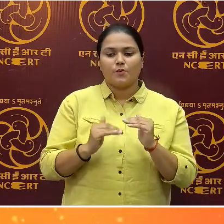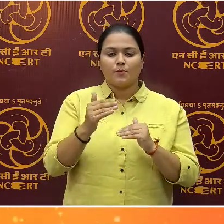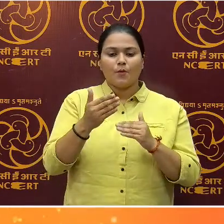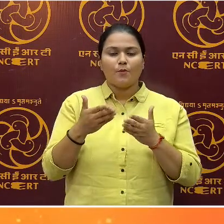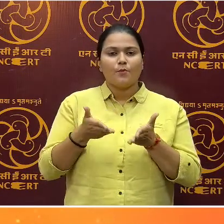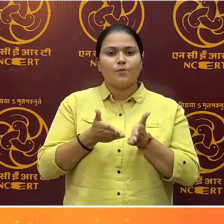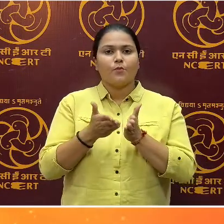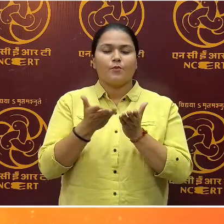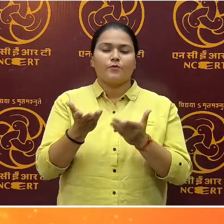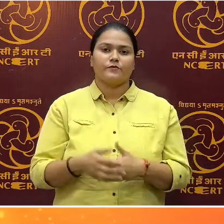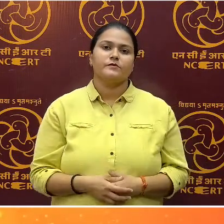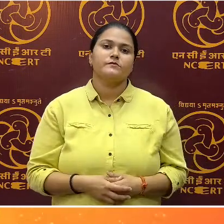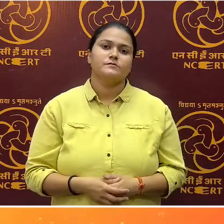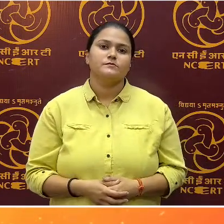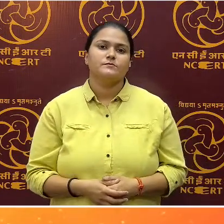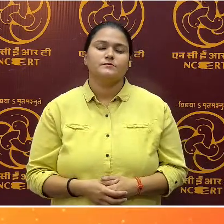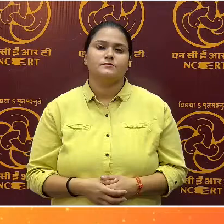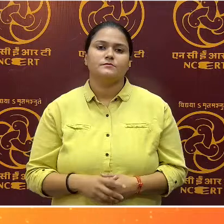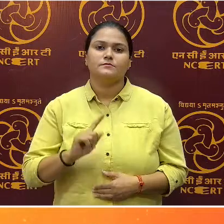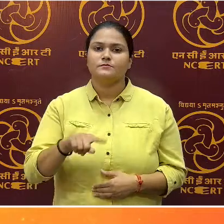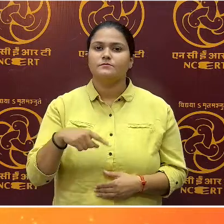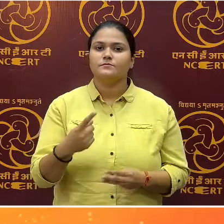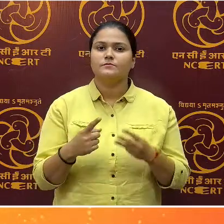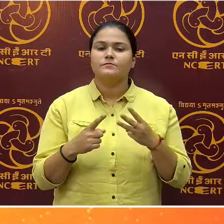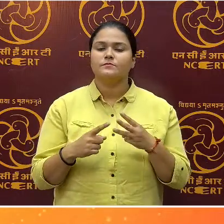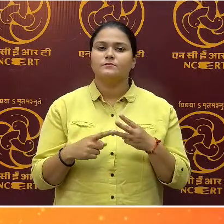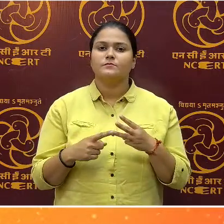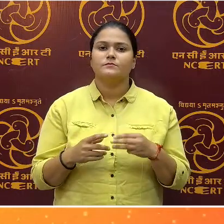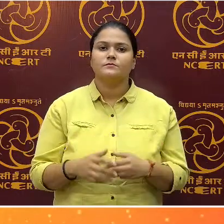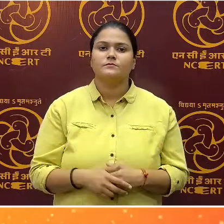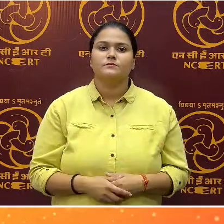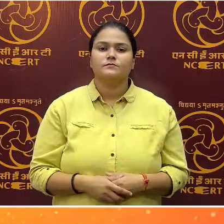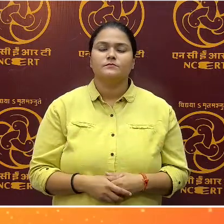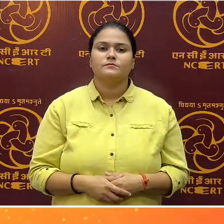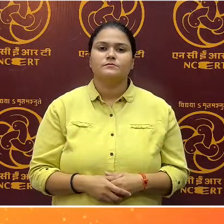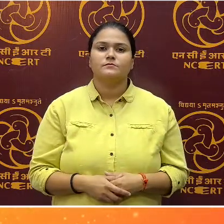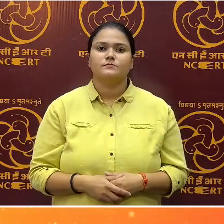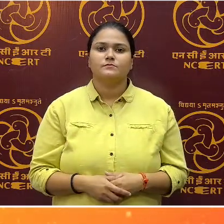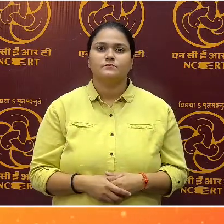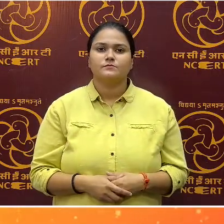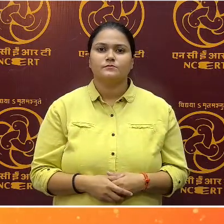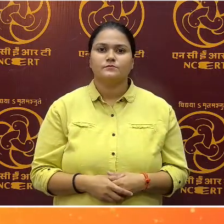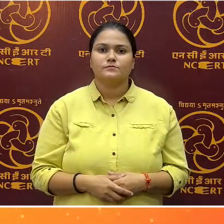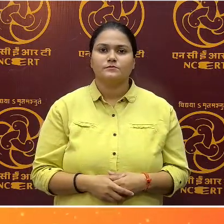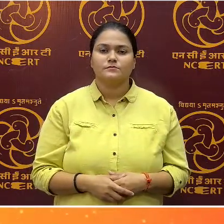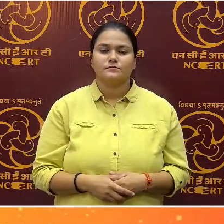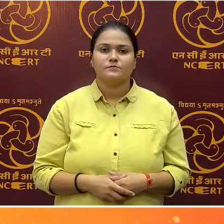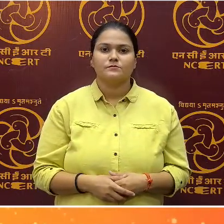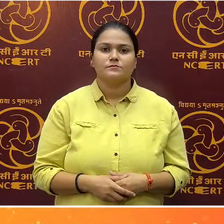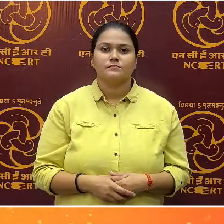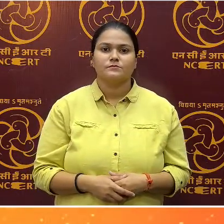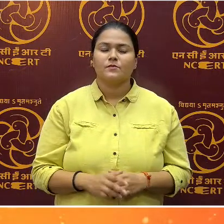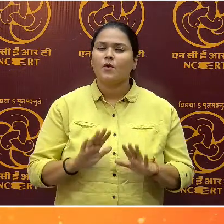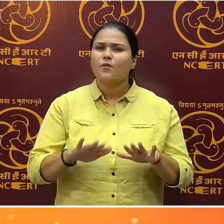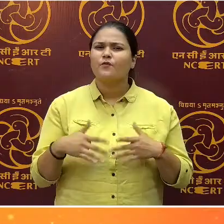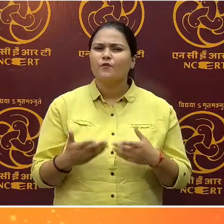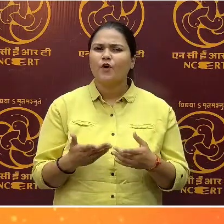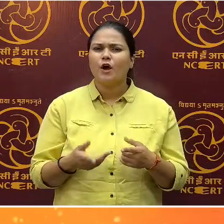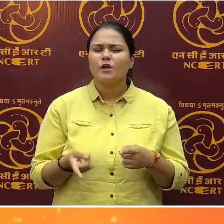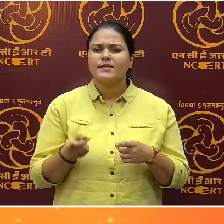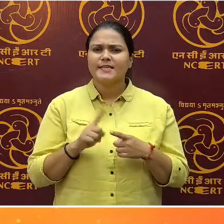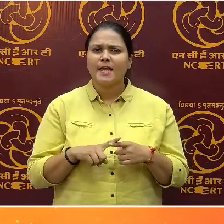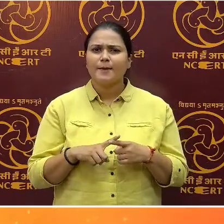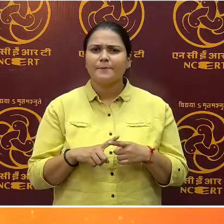is dependent. Now, next is that. So, ma'am, yes, next my question is that what factors does